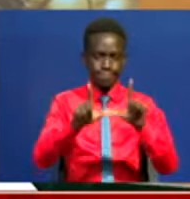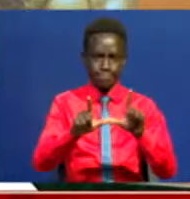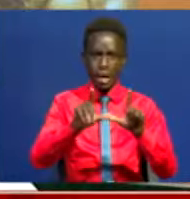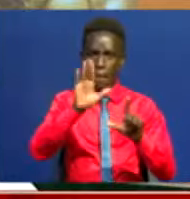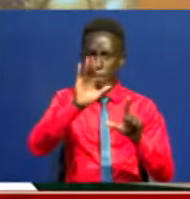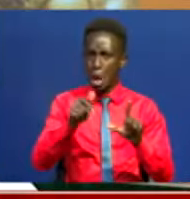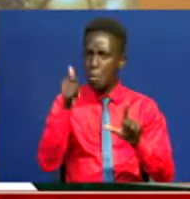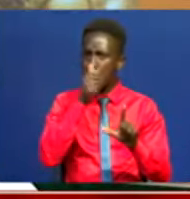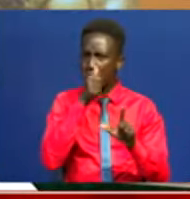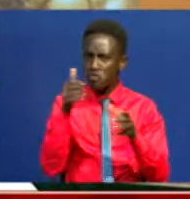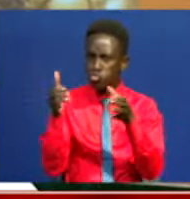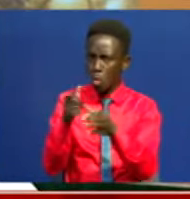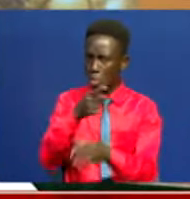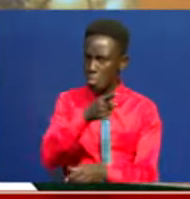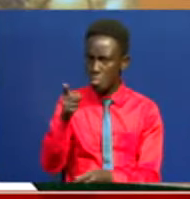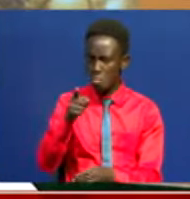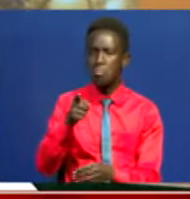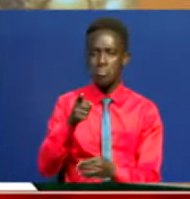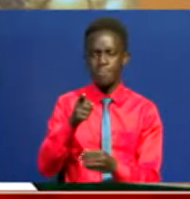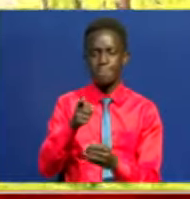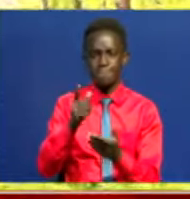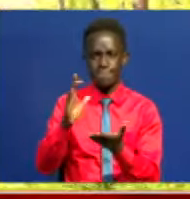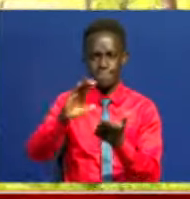individuals of the six properties.